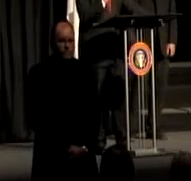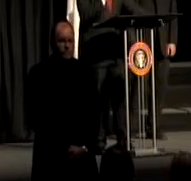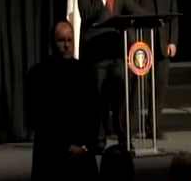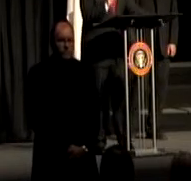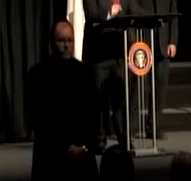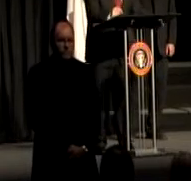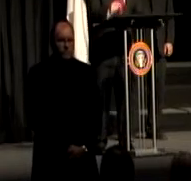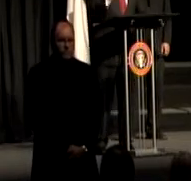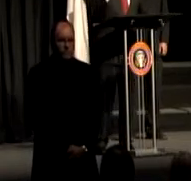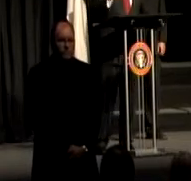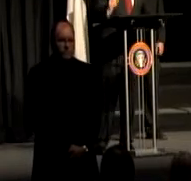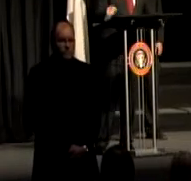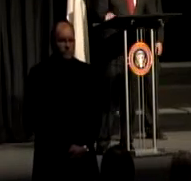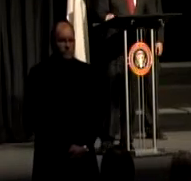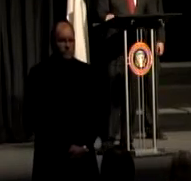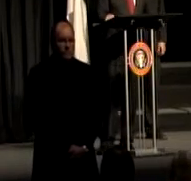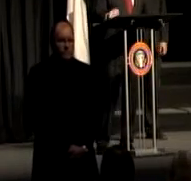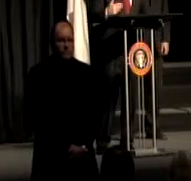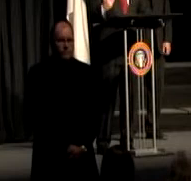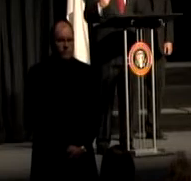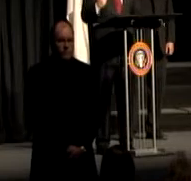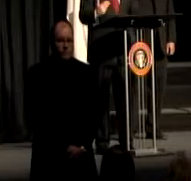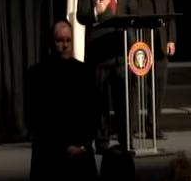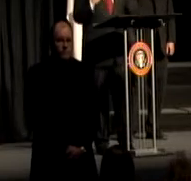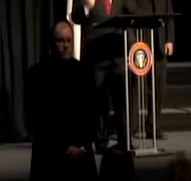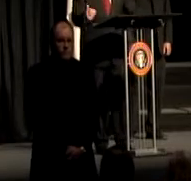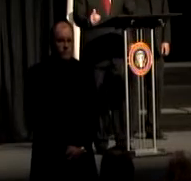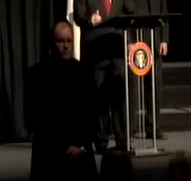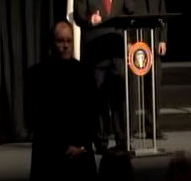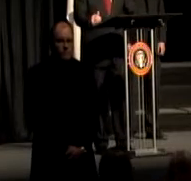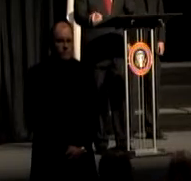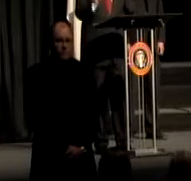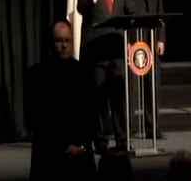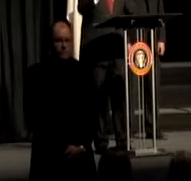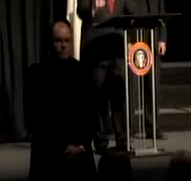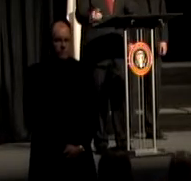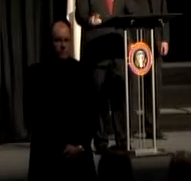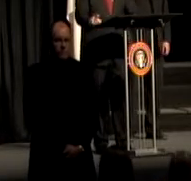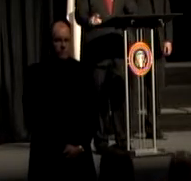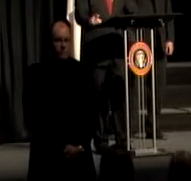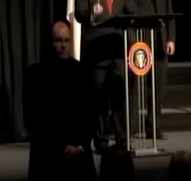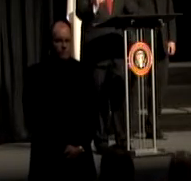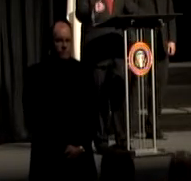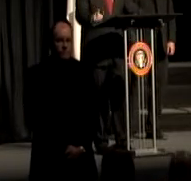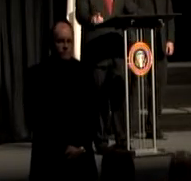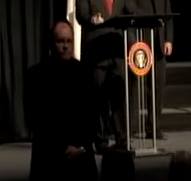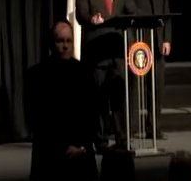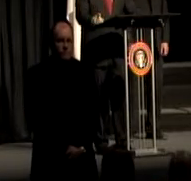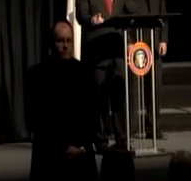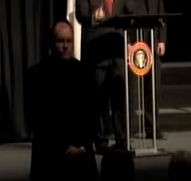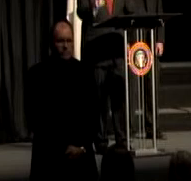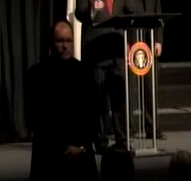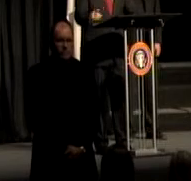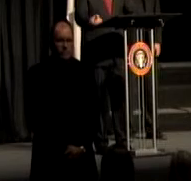I need you we need to be more prayerful I need your prayers